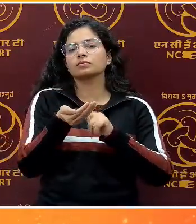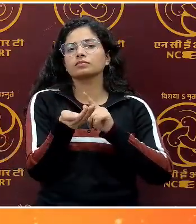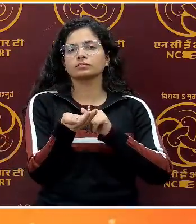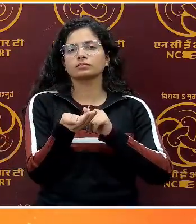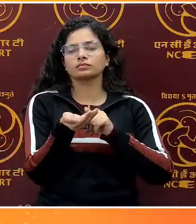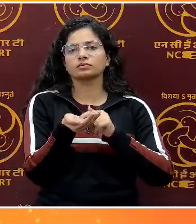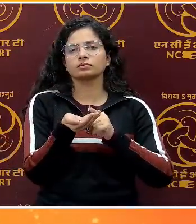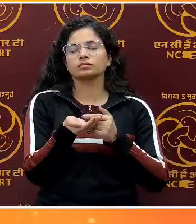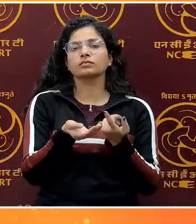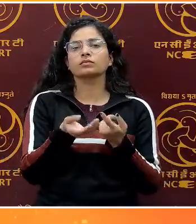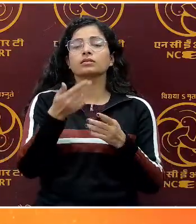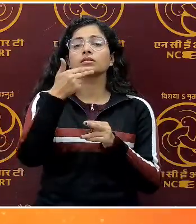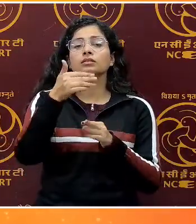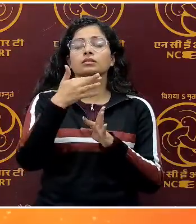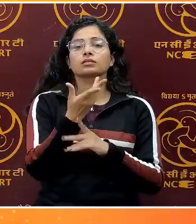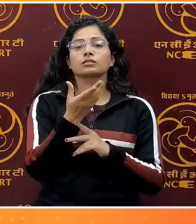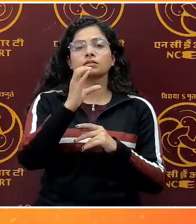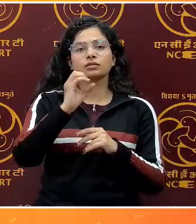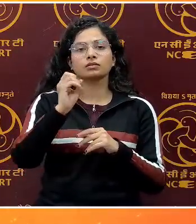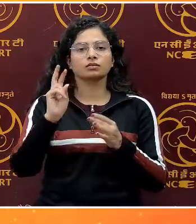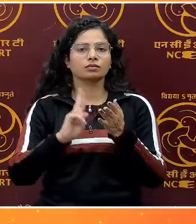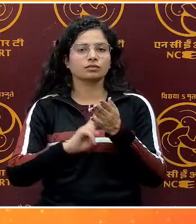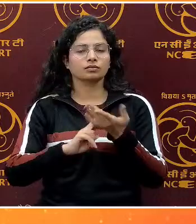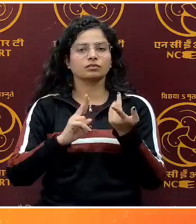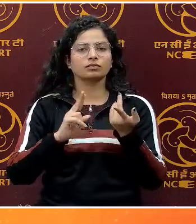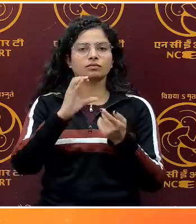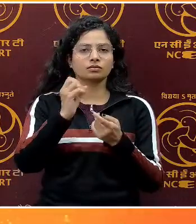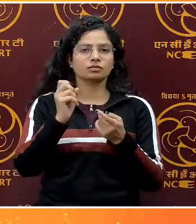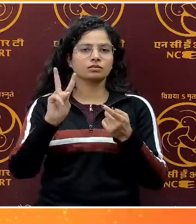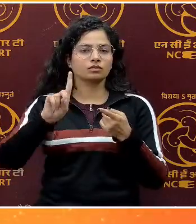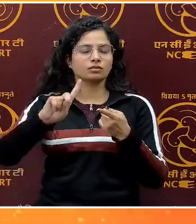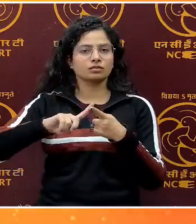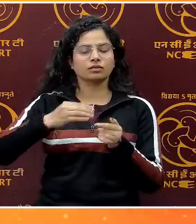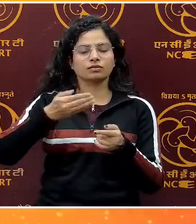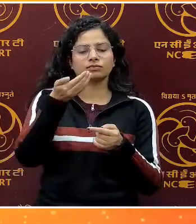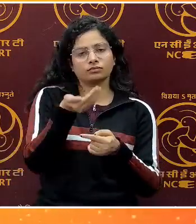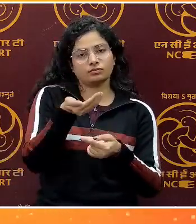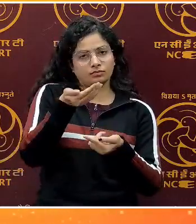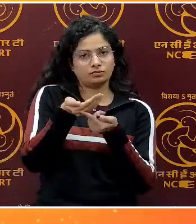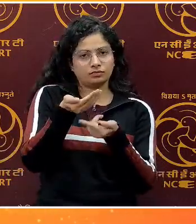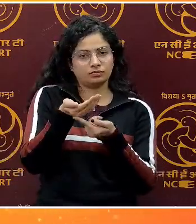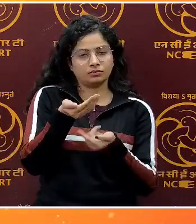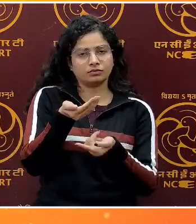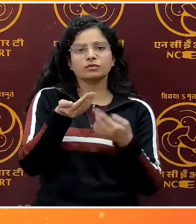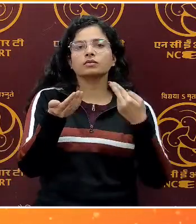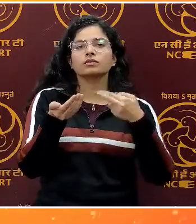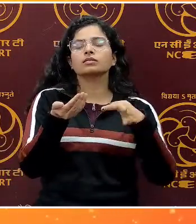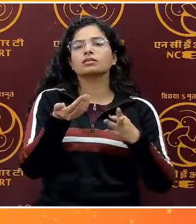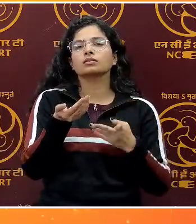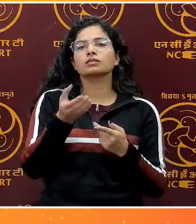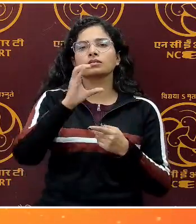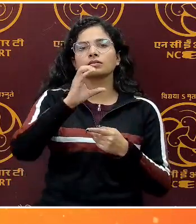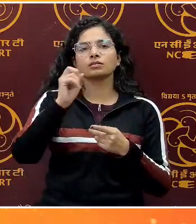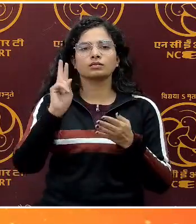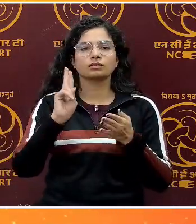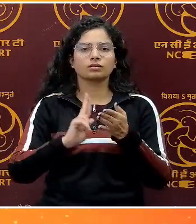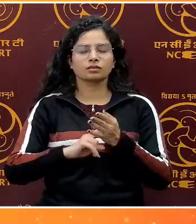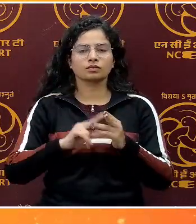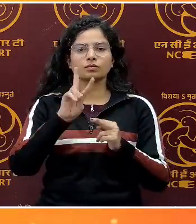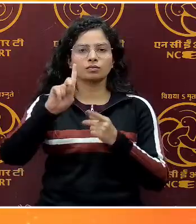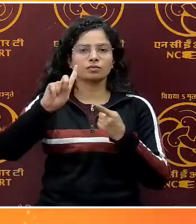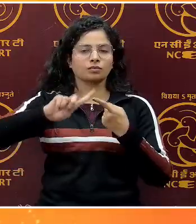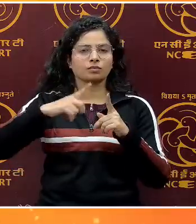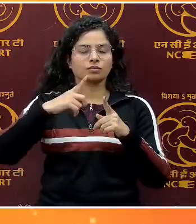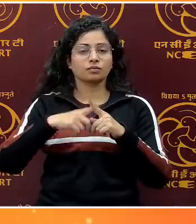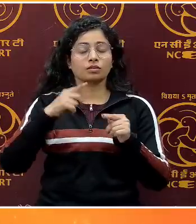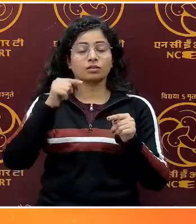as concave. Okay. And the other part is called as convex. Wow, so it's very interesting and it's easy to